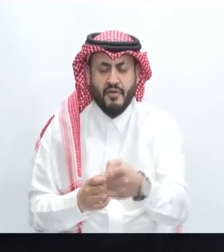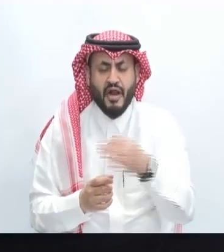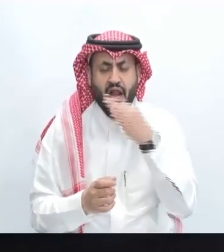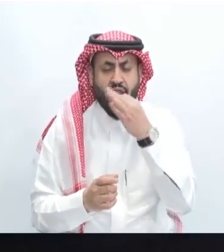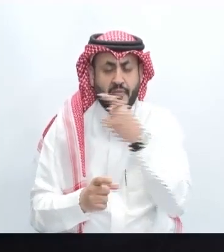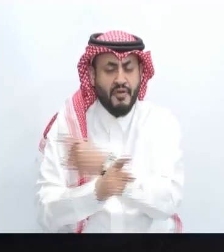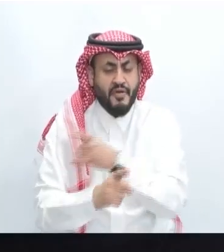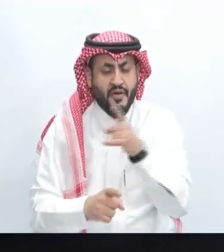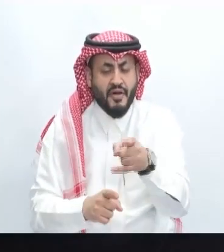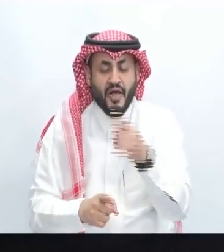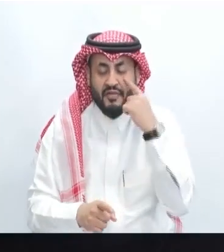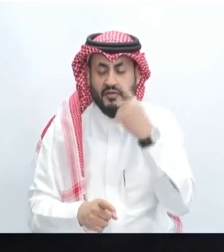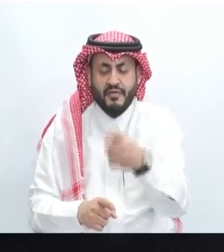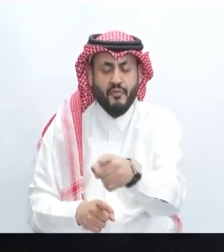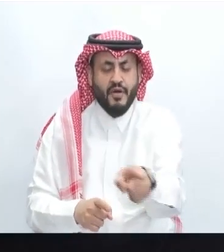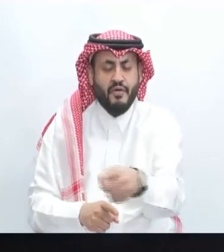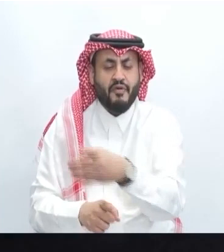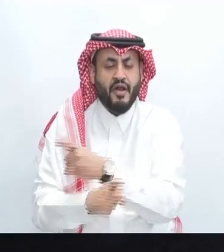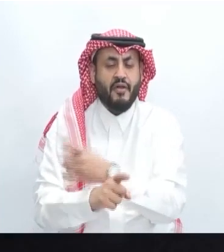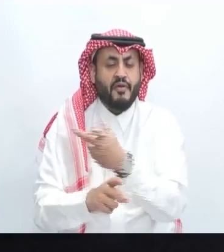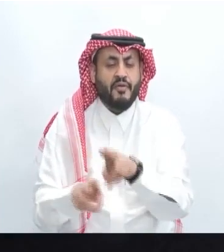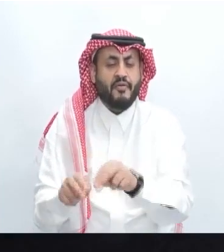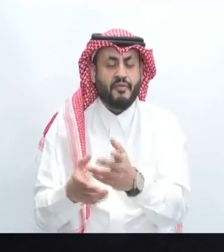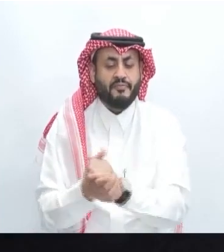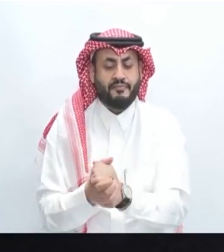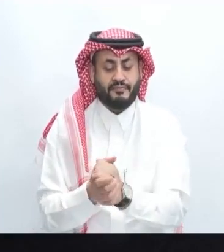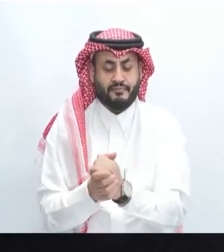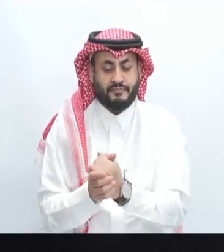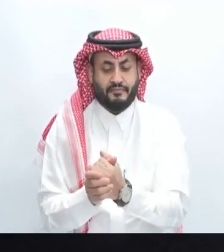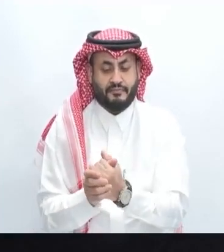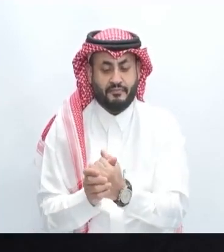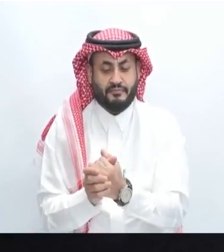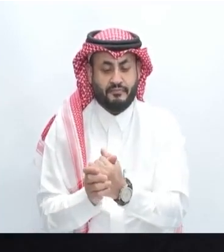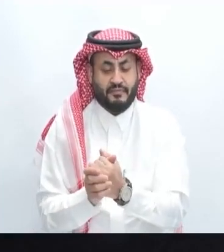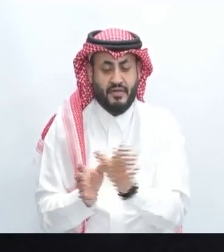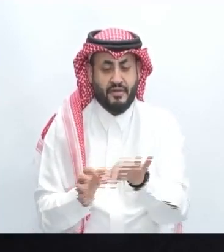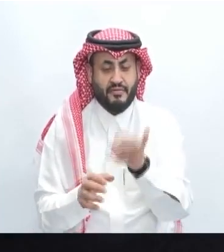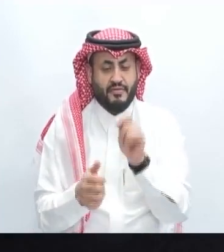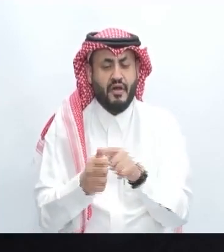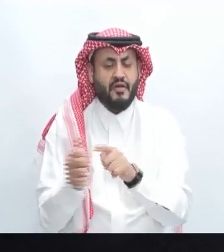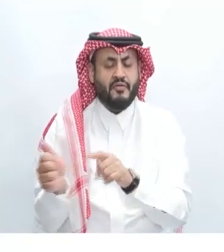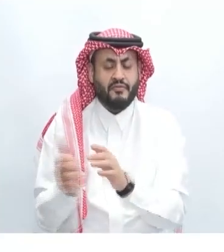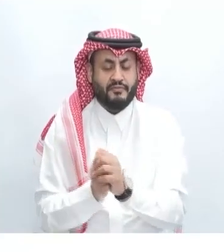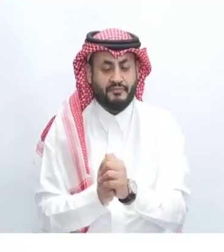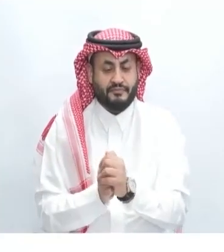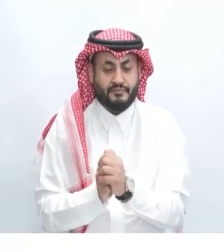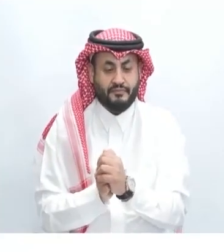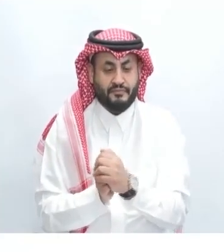you found the animal, then you would say, or you would choose the letter. So just a quick